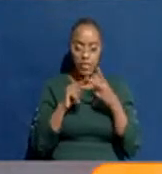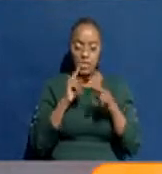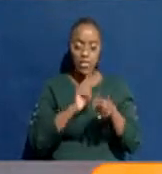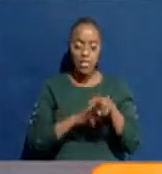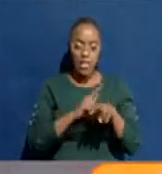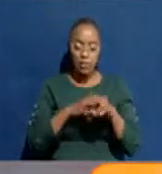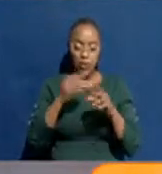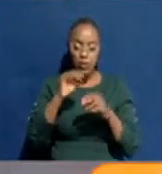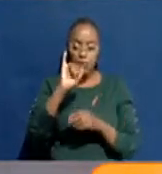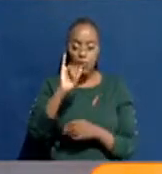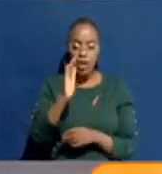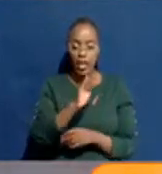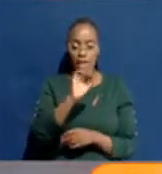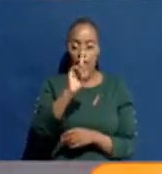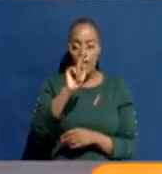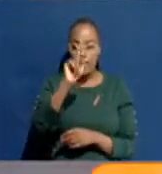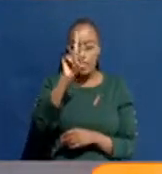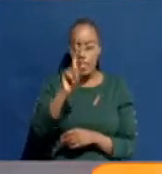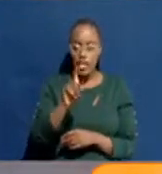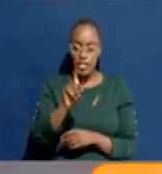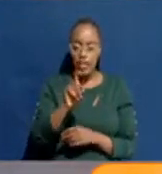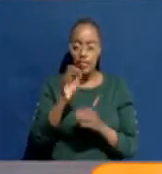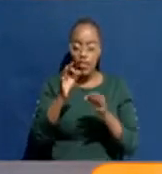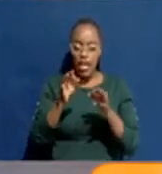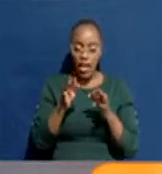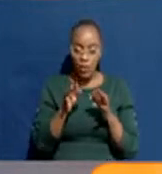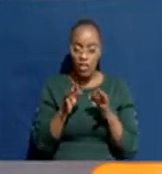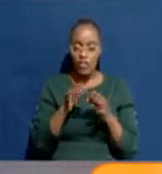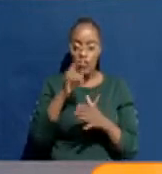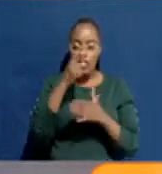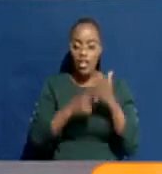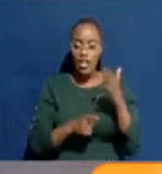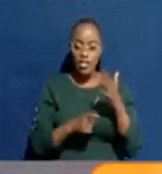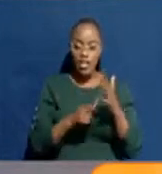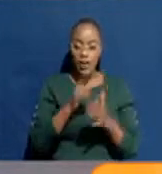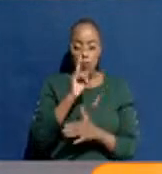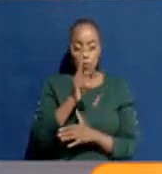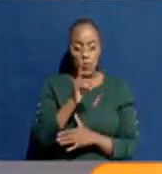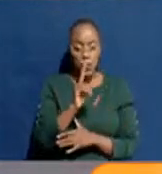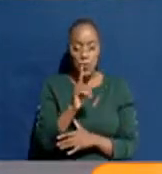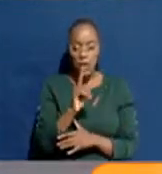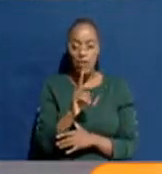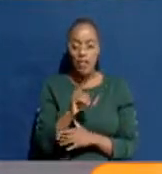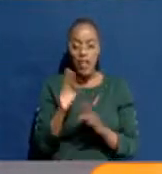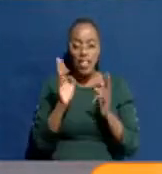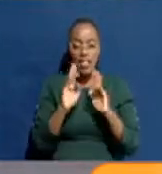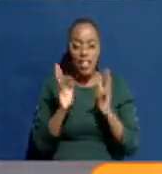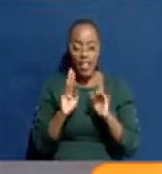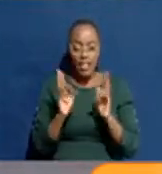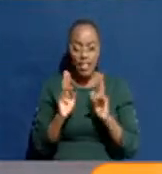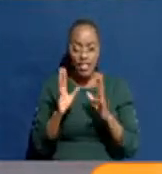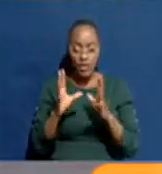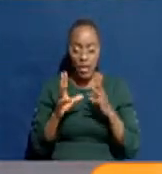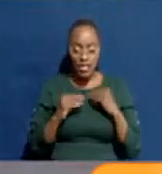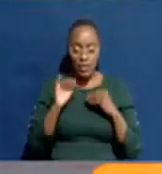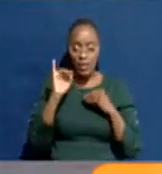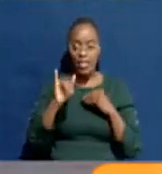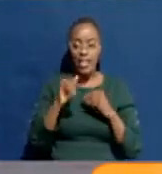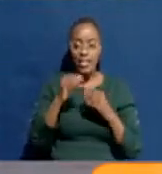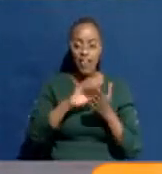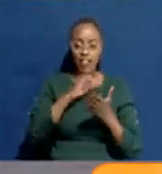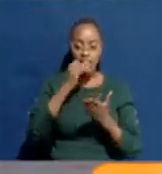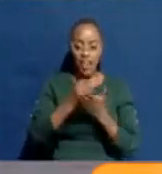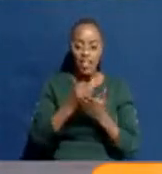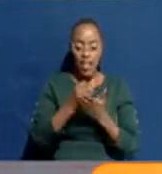to iTax on the KRA platform for accounting for tax, my guy, they are ready to actually receive these funds